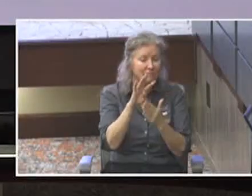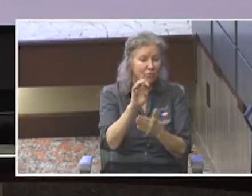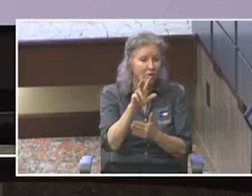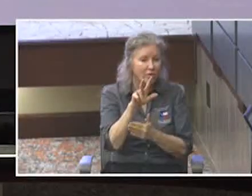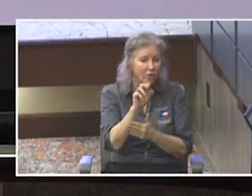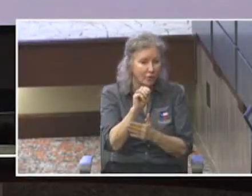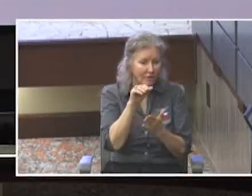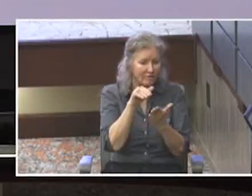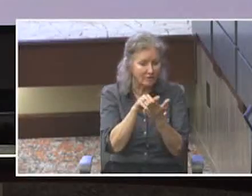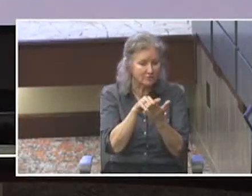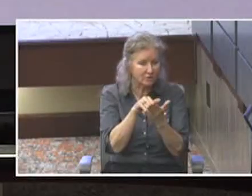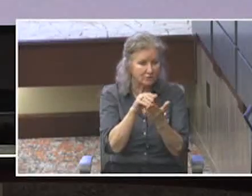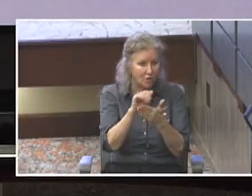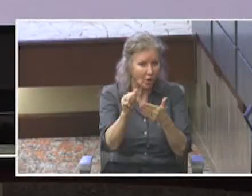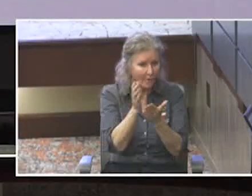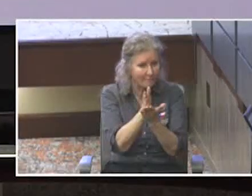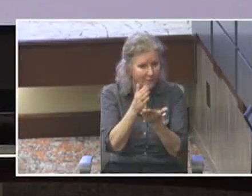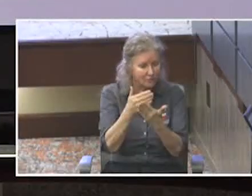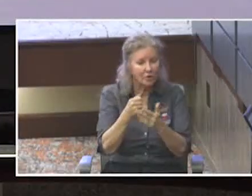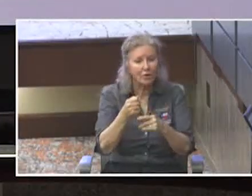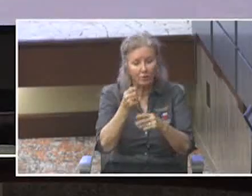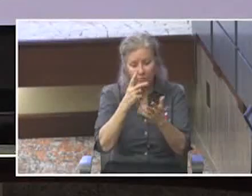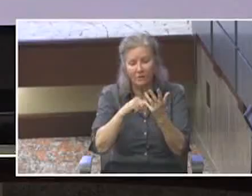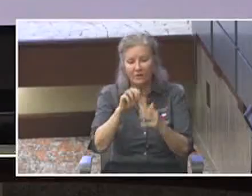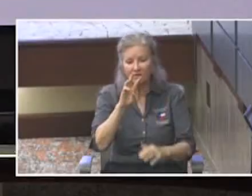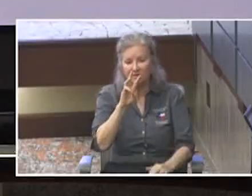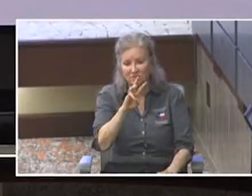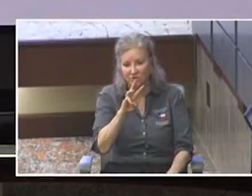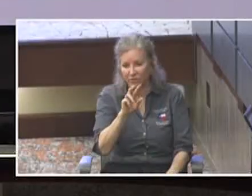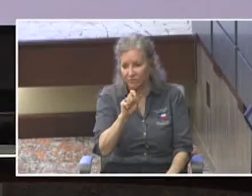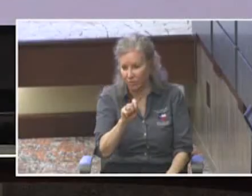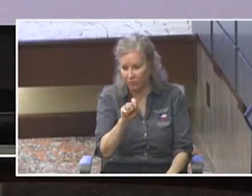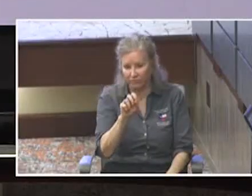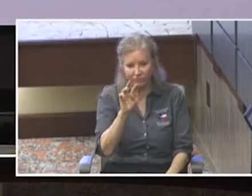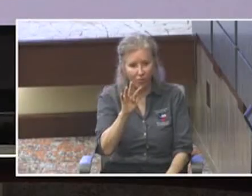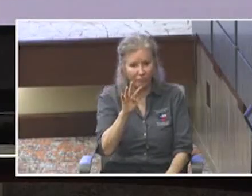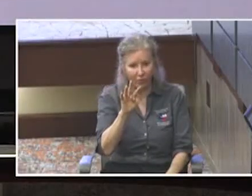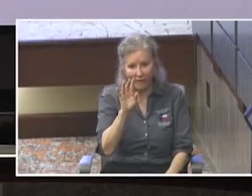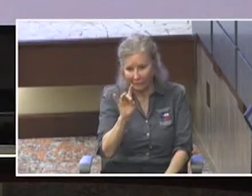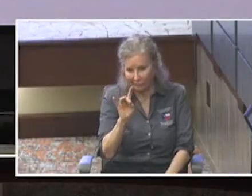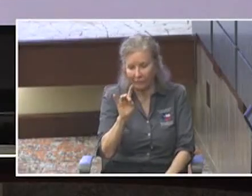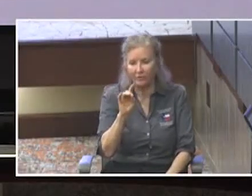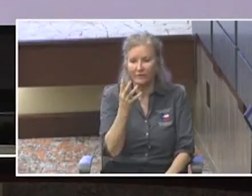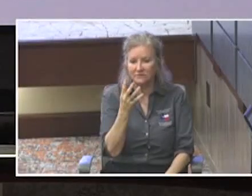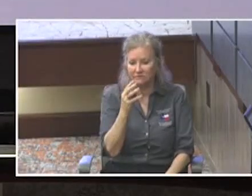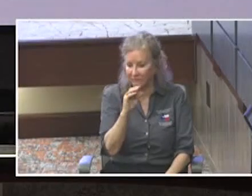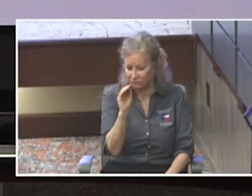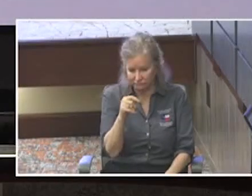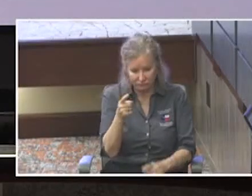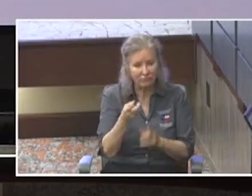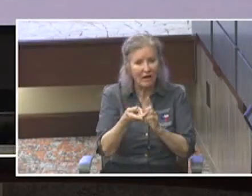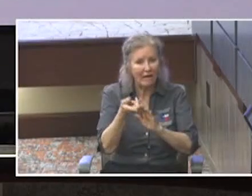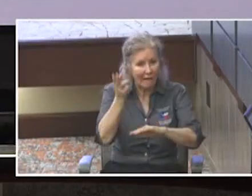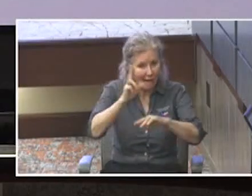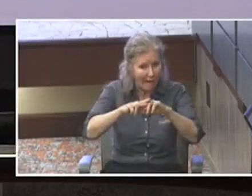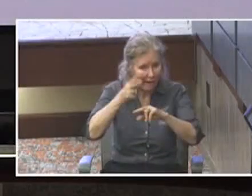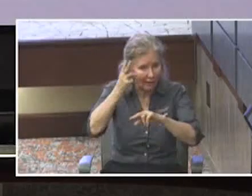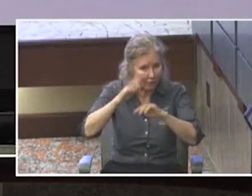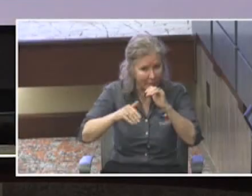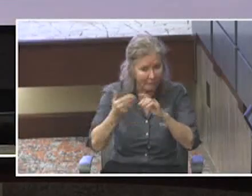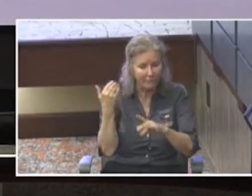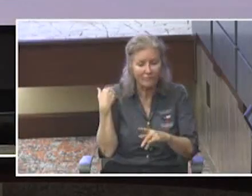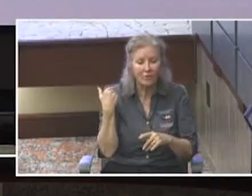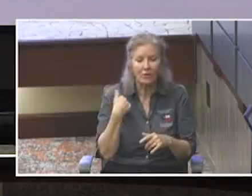$60,430,000 budget. We're projecting $63.884 million. So that's 5.7% higher. And again, with the amount that